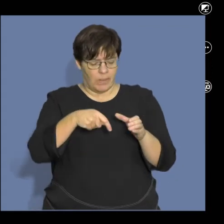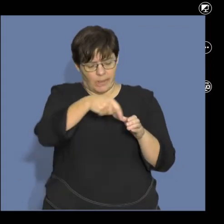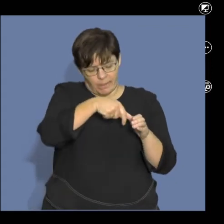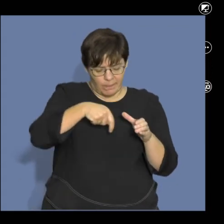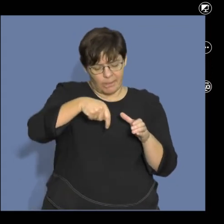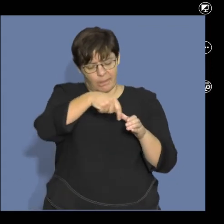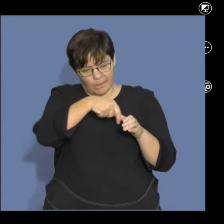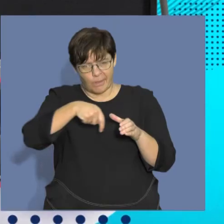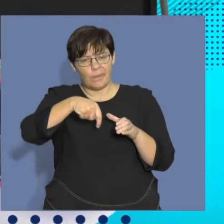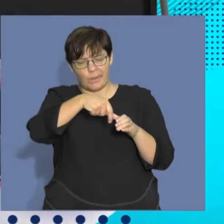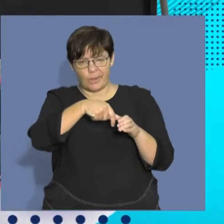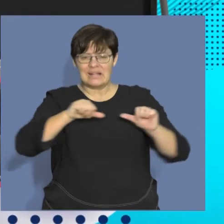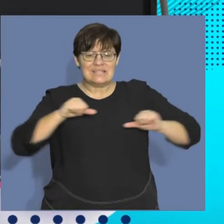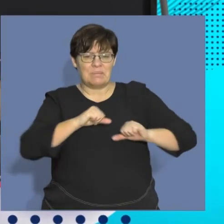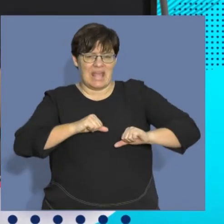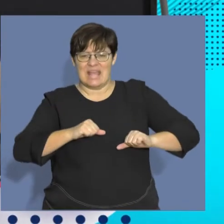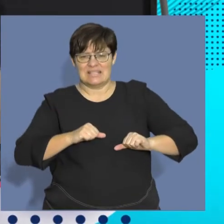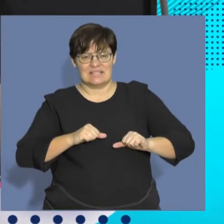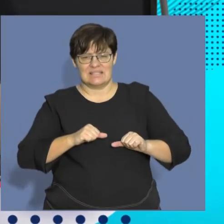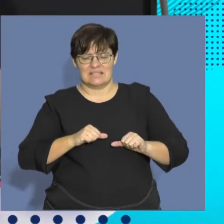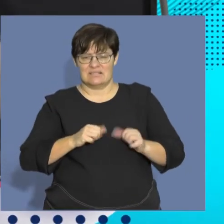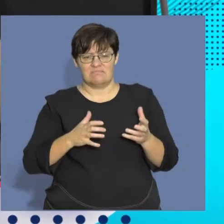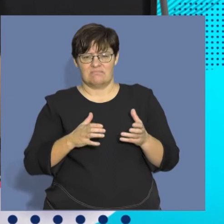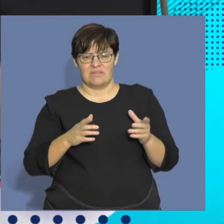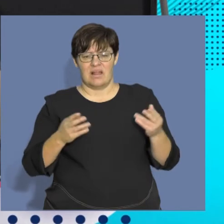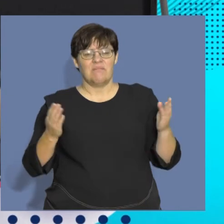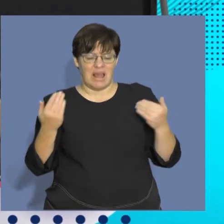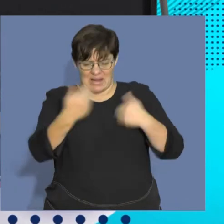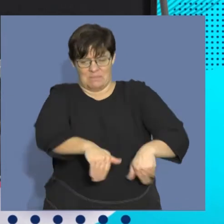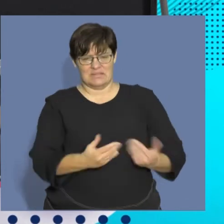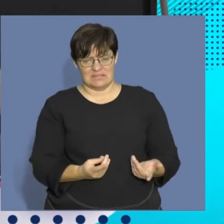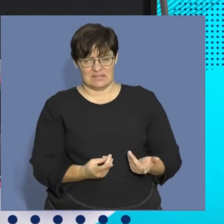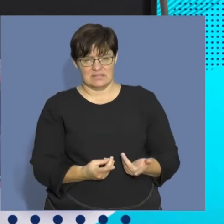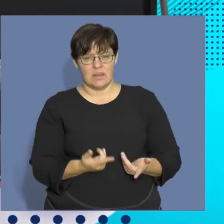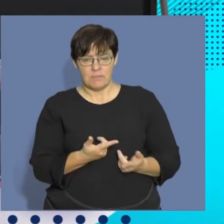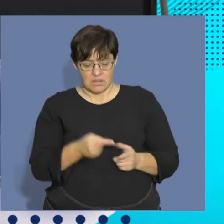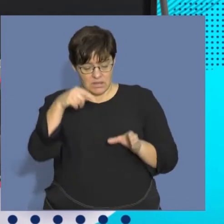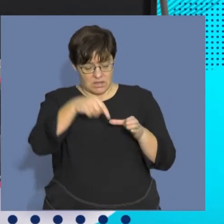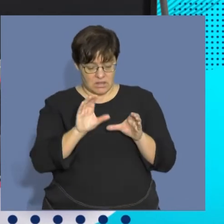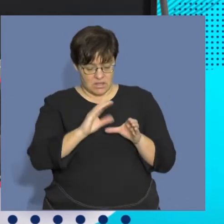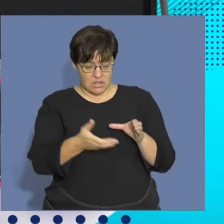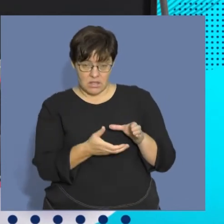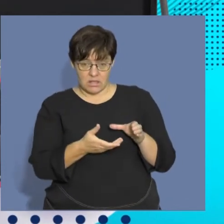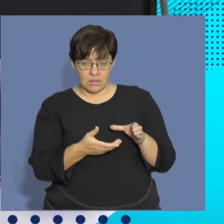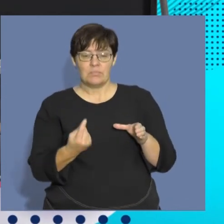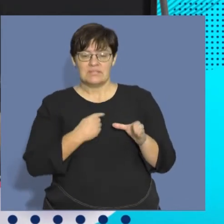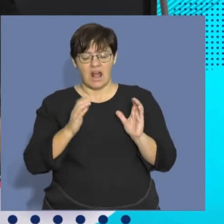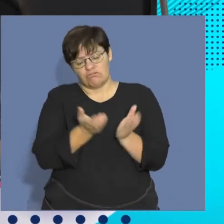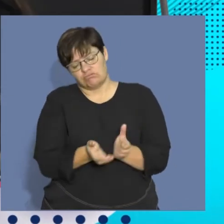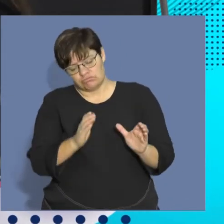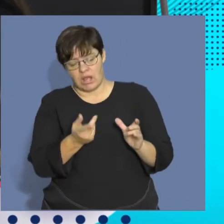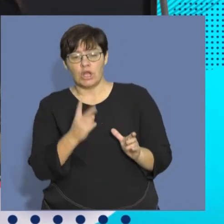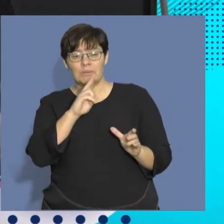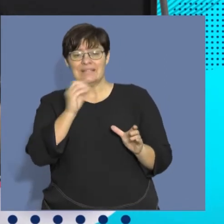limited space. And so we can't, in that little artificial ecosystem,